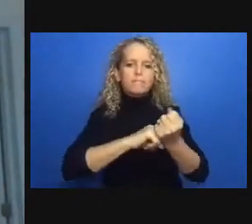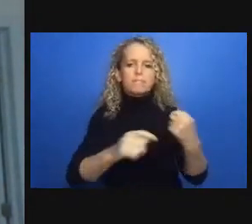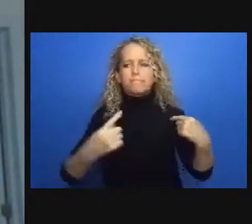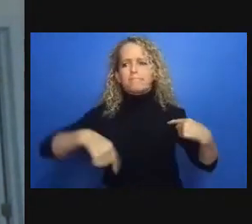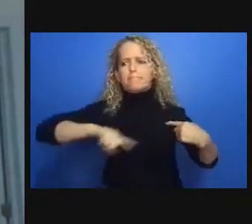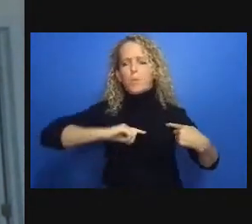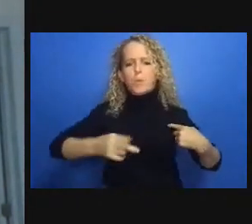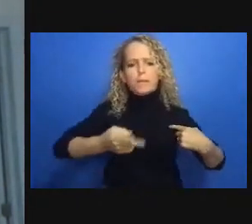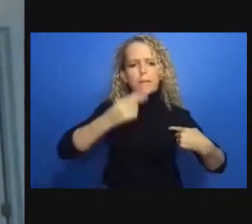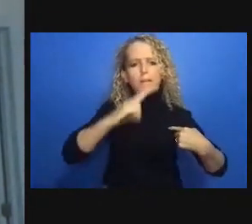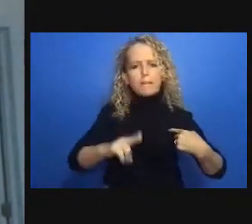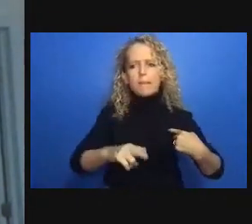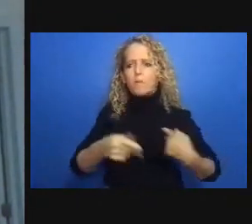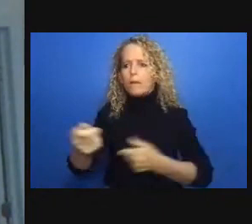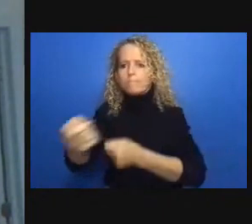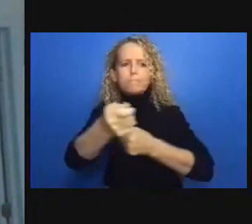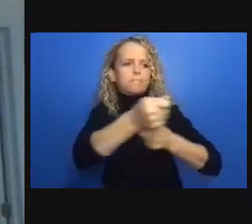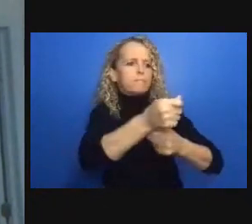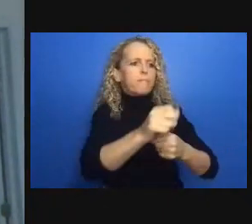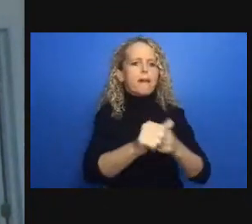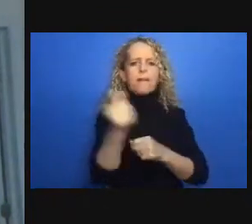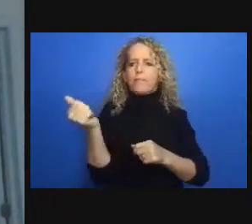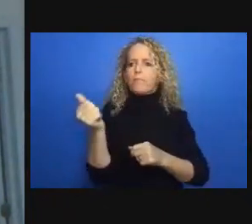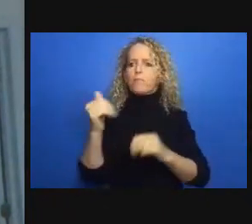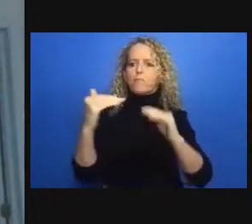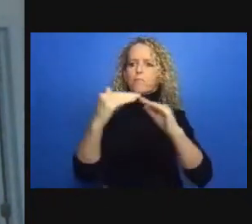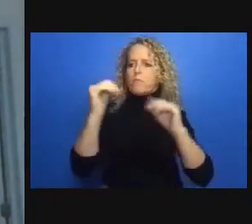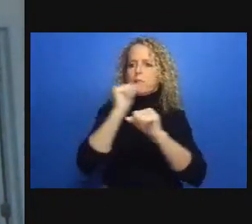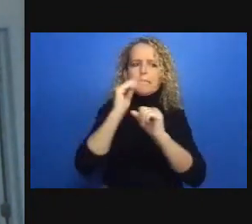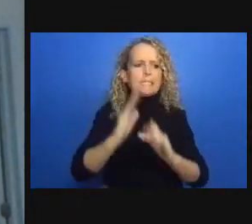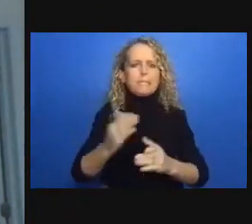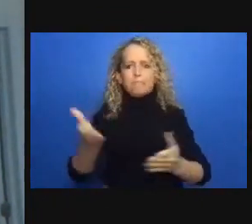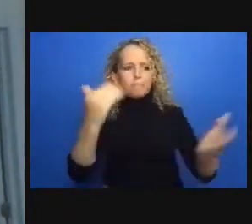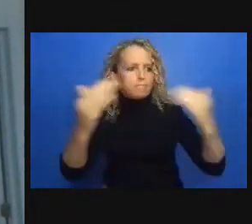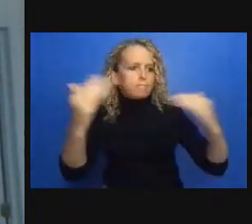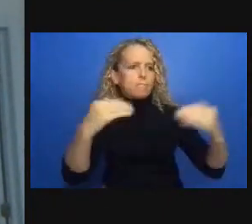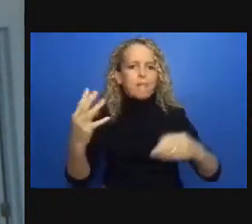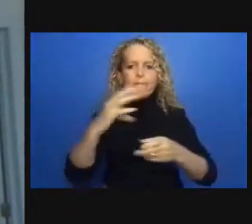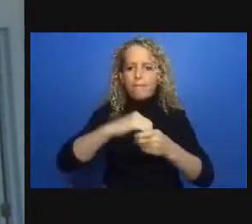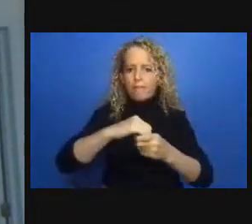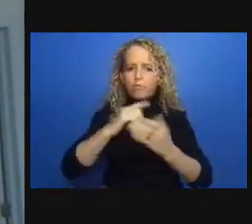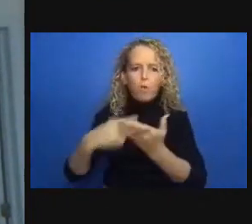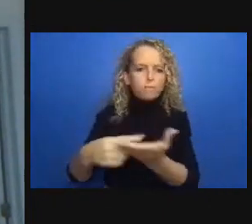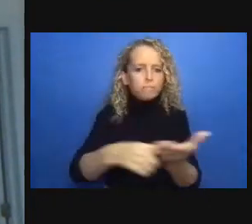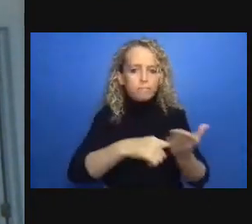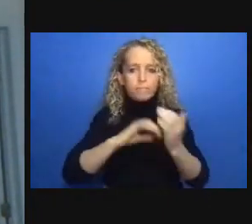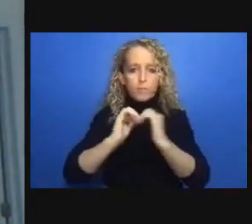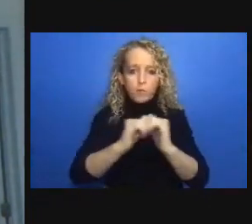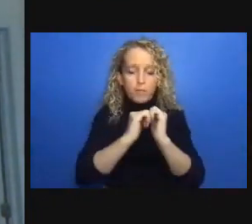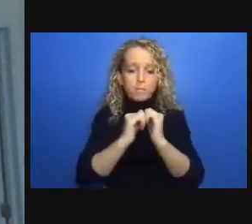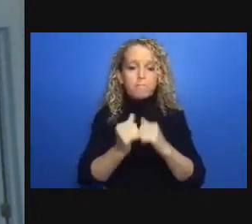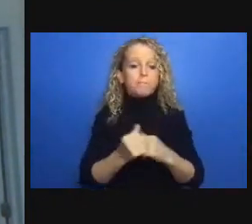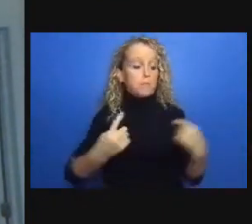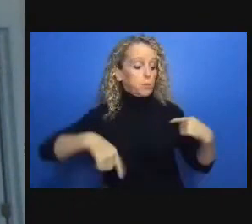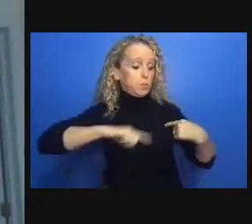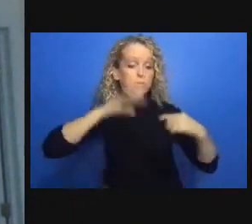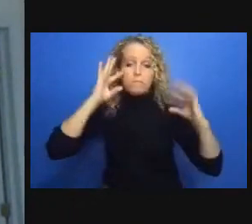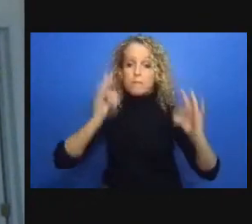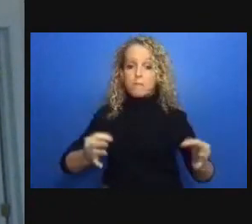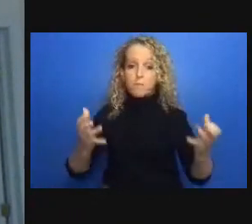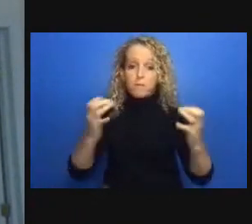engaged colleagues in other faculties. And basically, when we decided we wanted to put this project together, we wanted